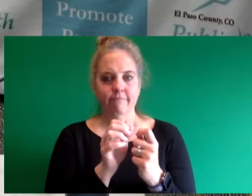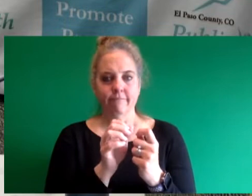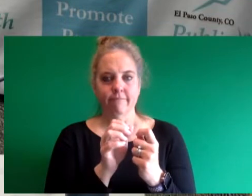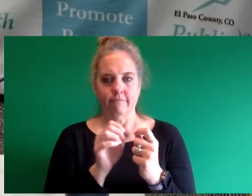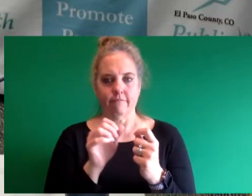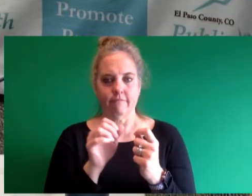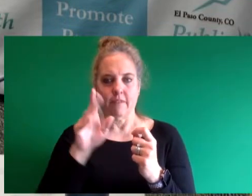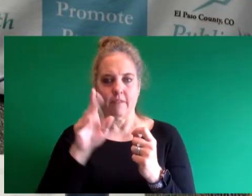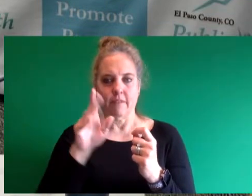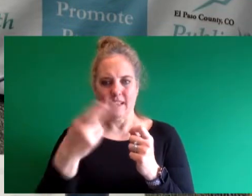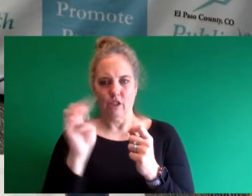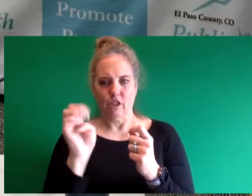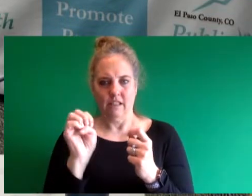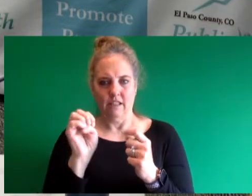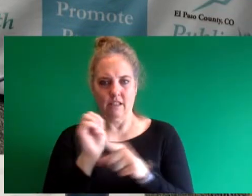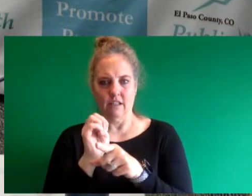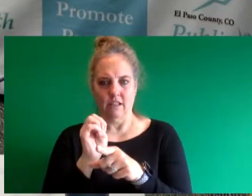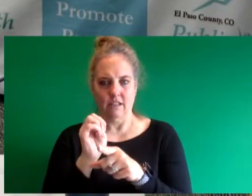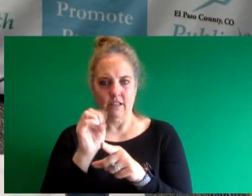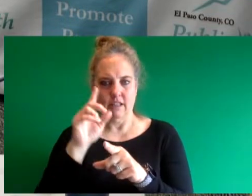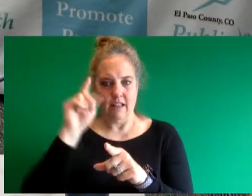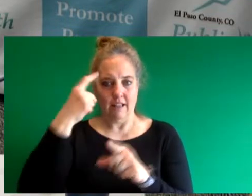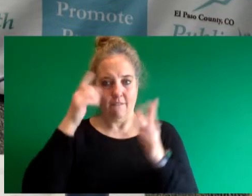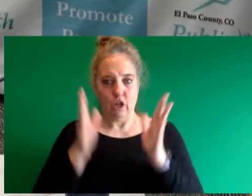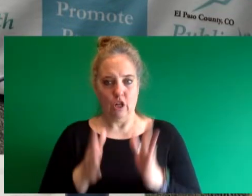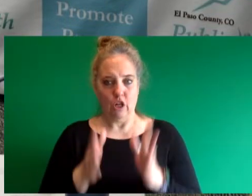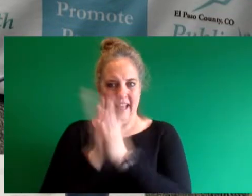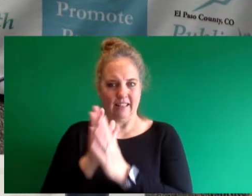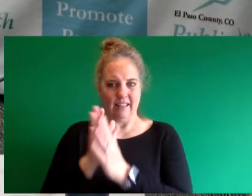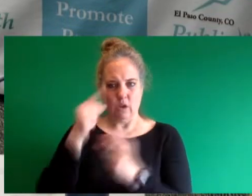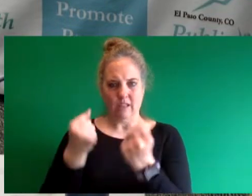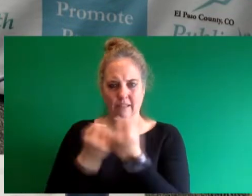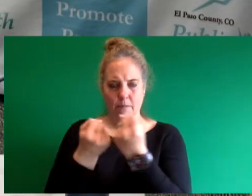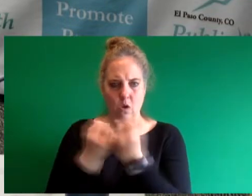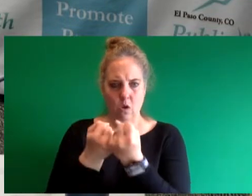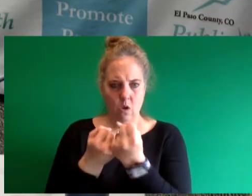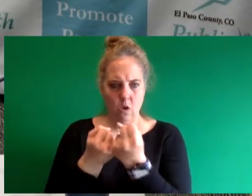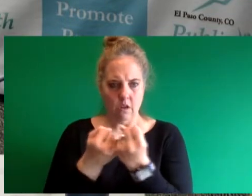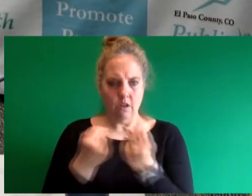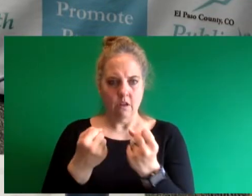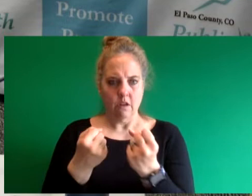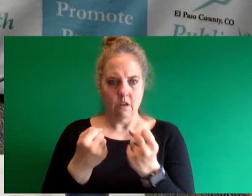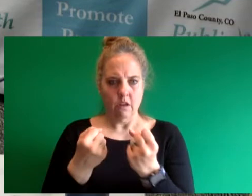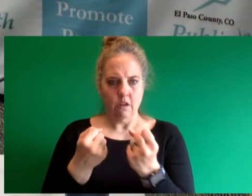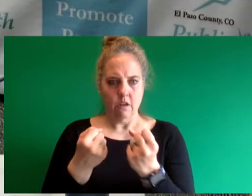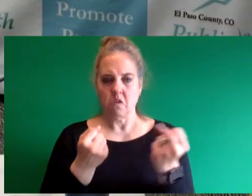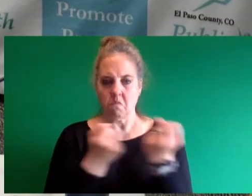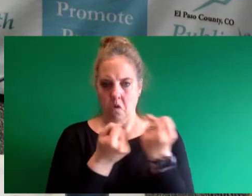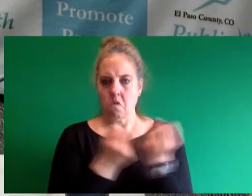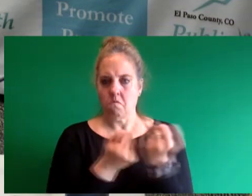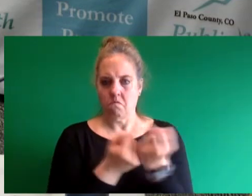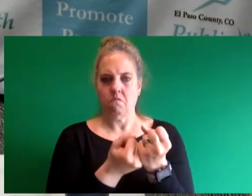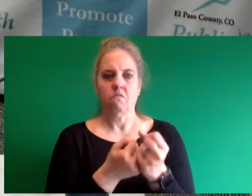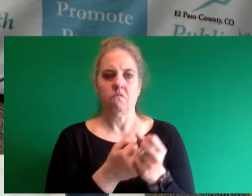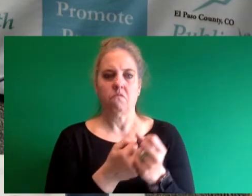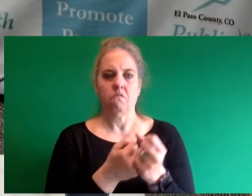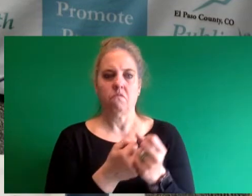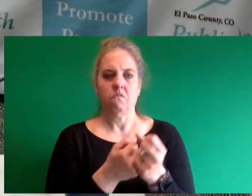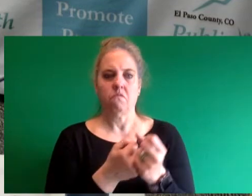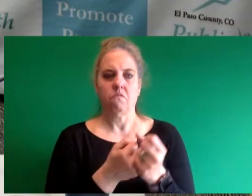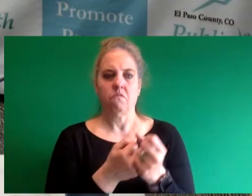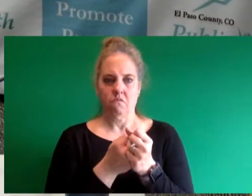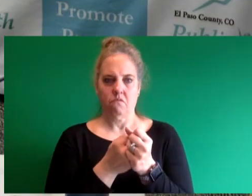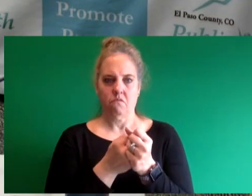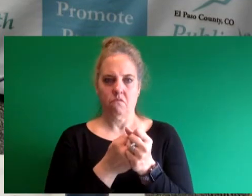asking for support in requesting funding and mitigation efforts to help our community down there on that separate issue.